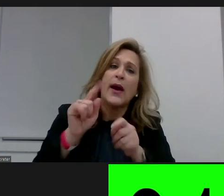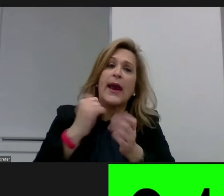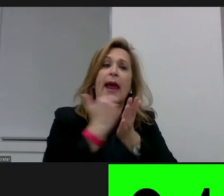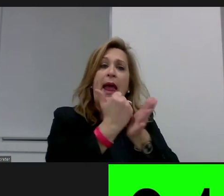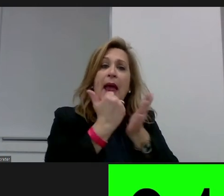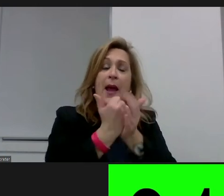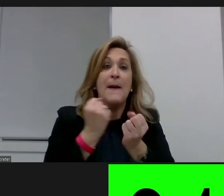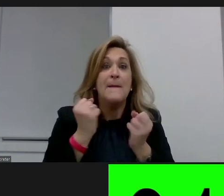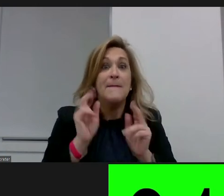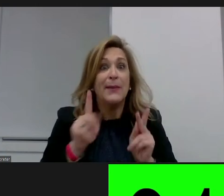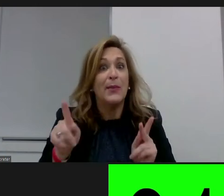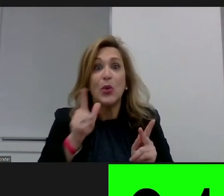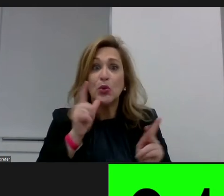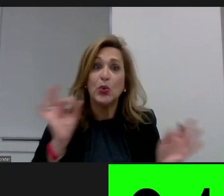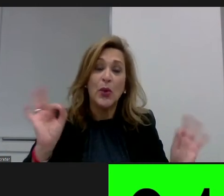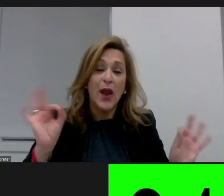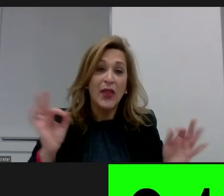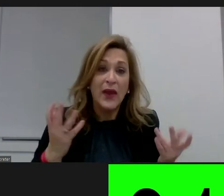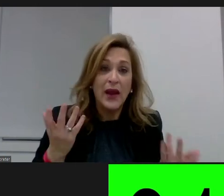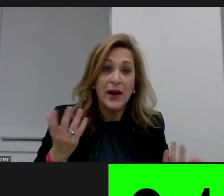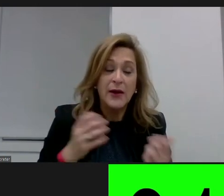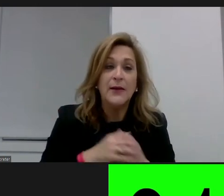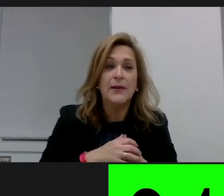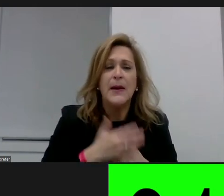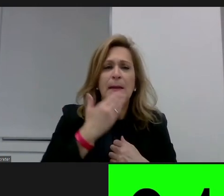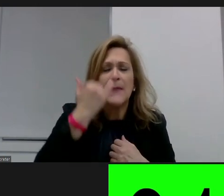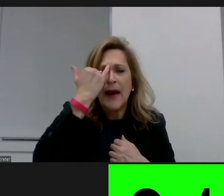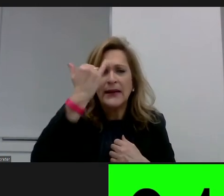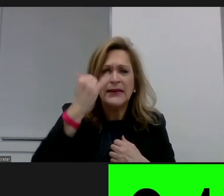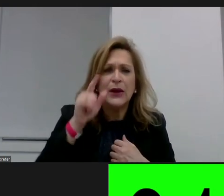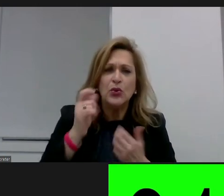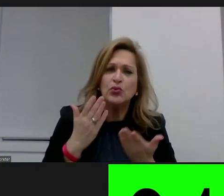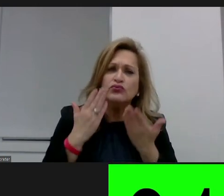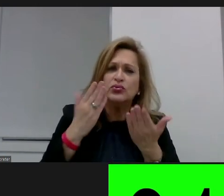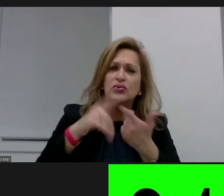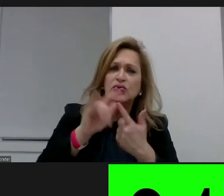doing anything. Why don't you consider doing that?